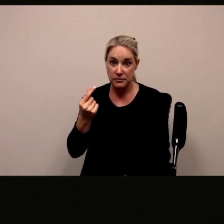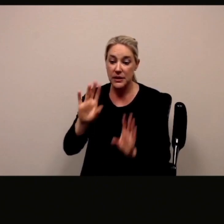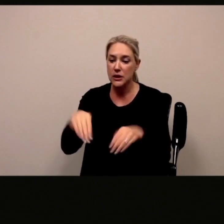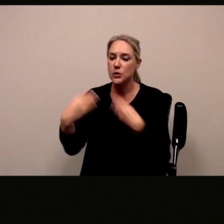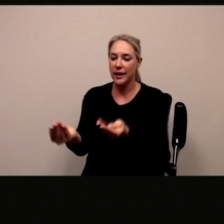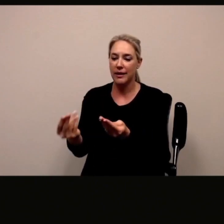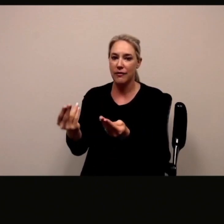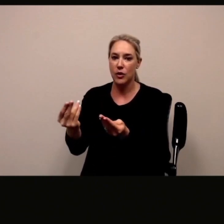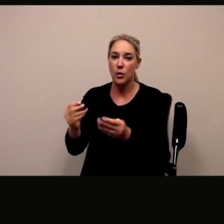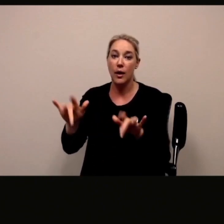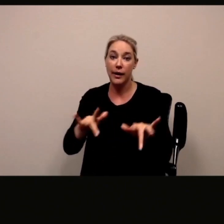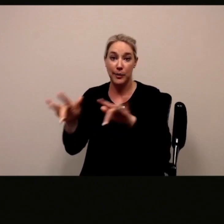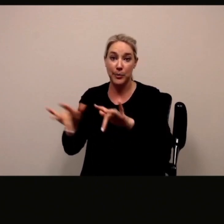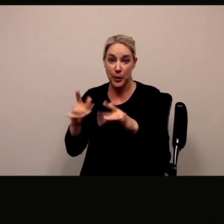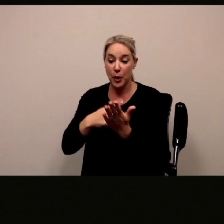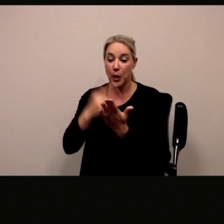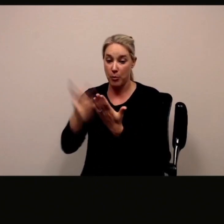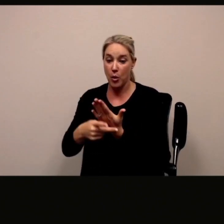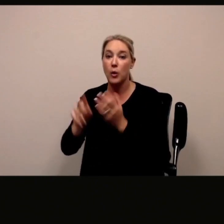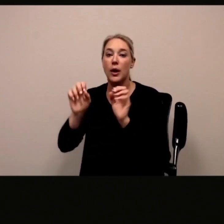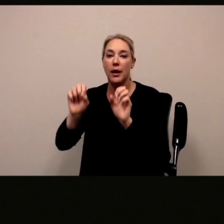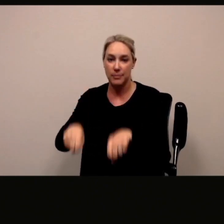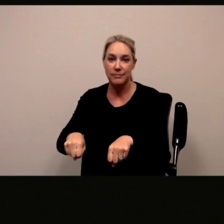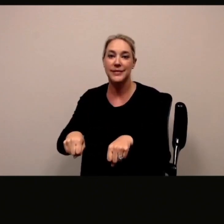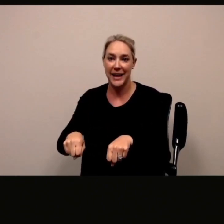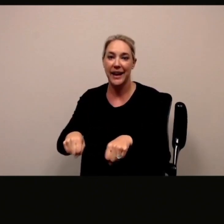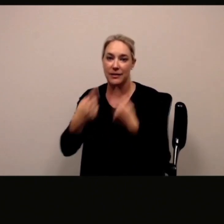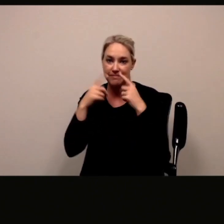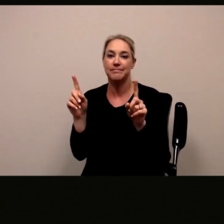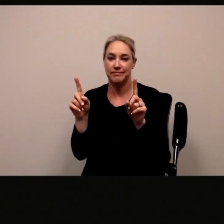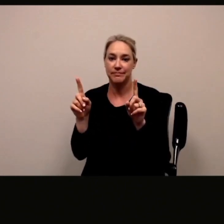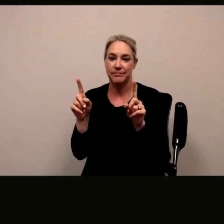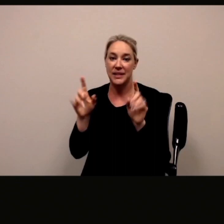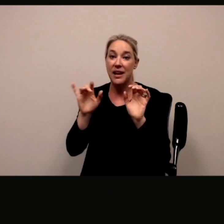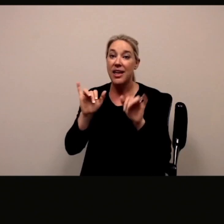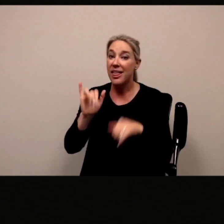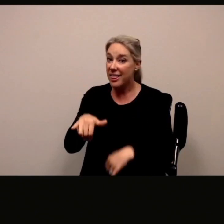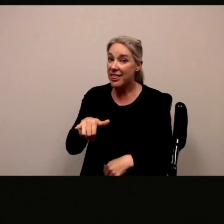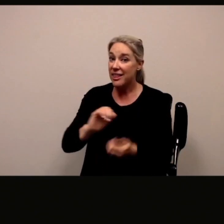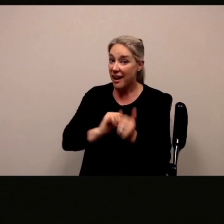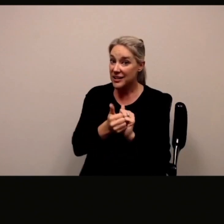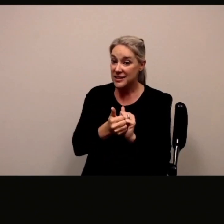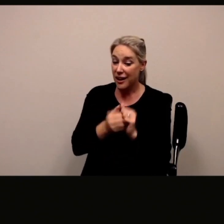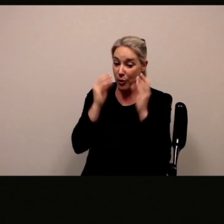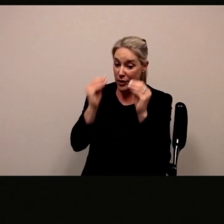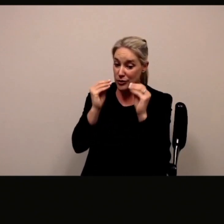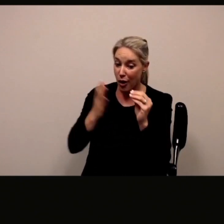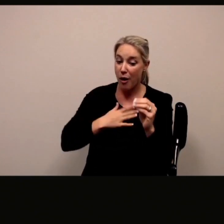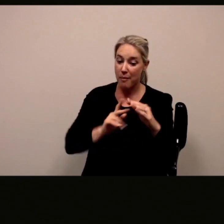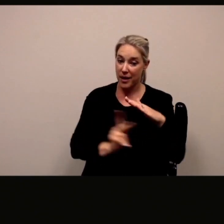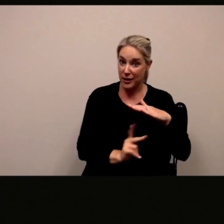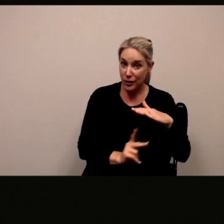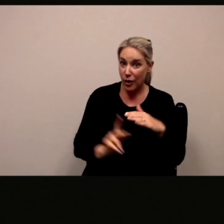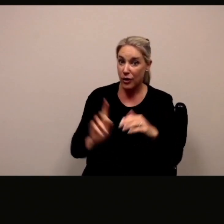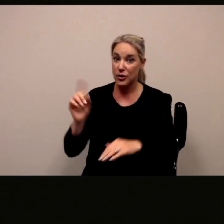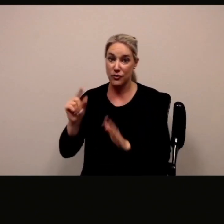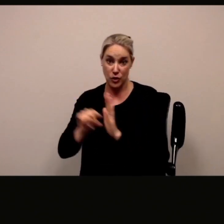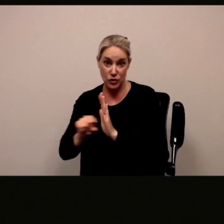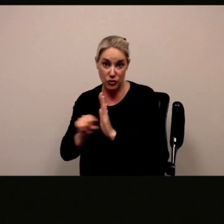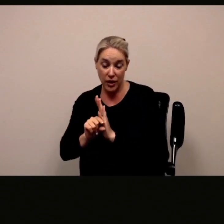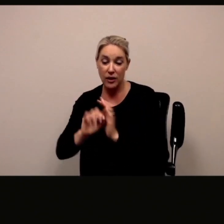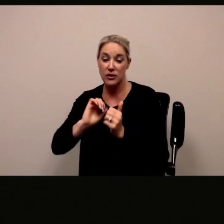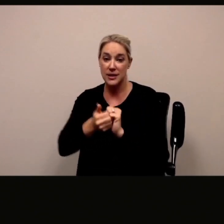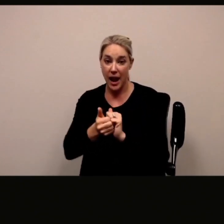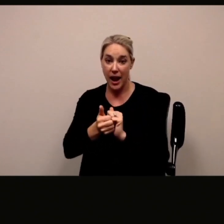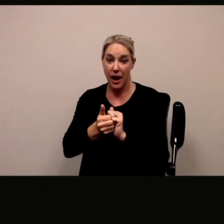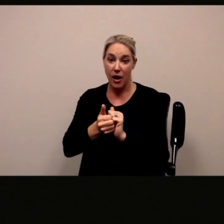ready. And that's how I taught my 1st graders and my kindergartners how to program. And also, as